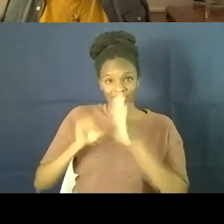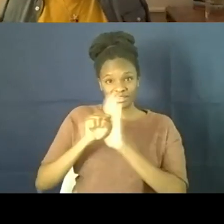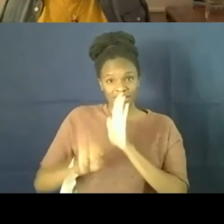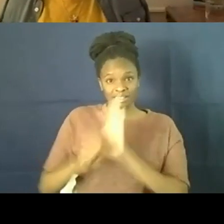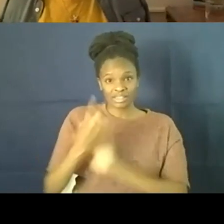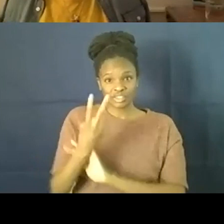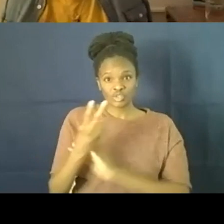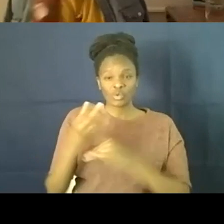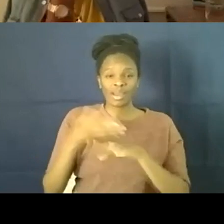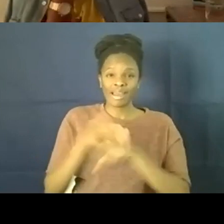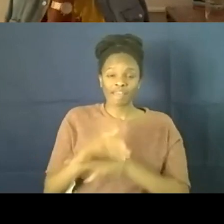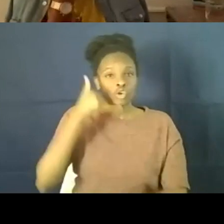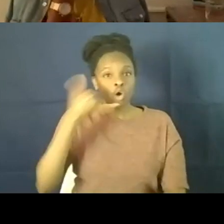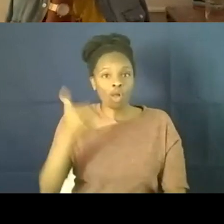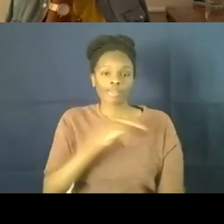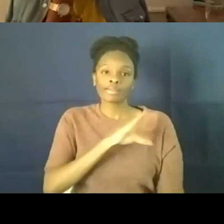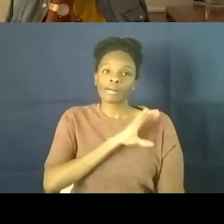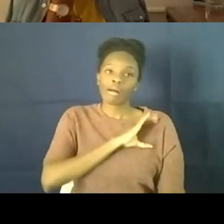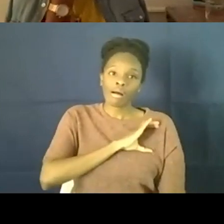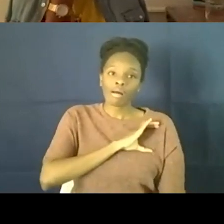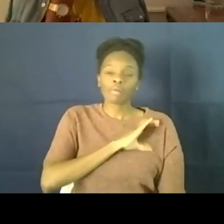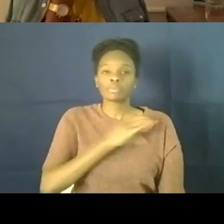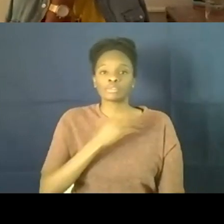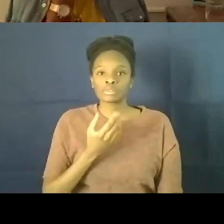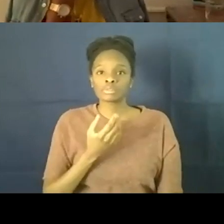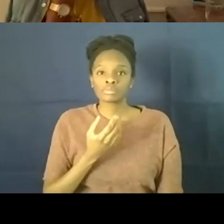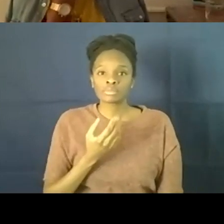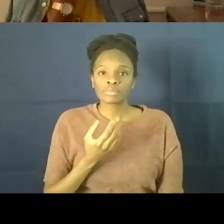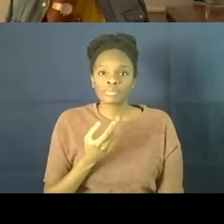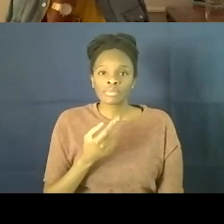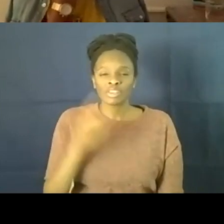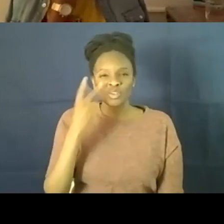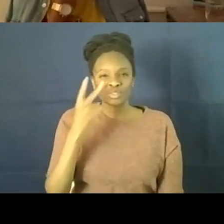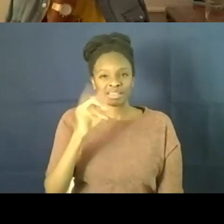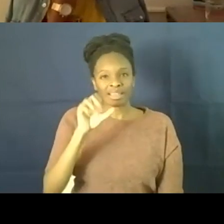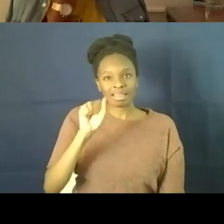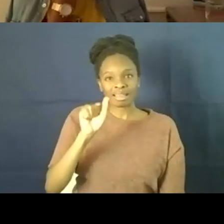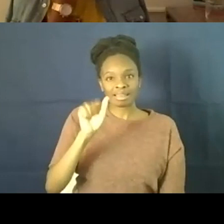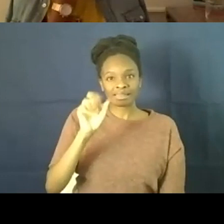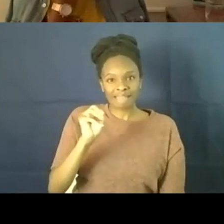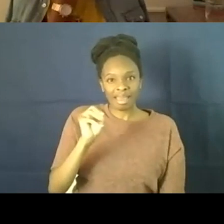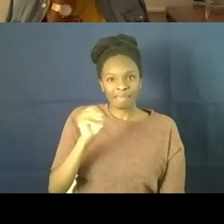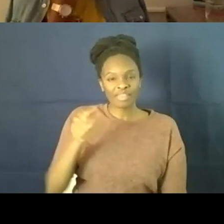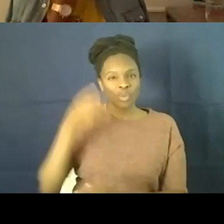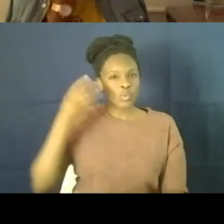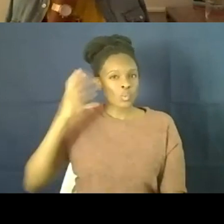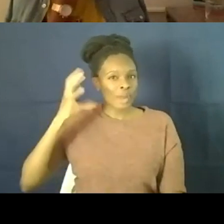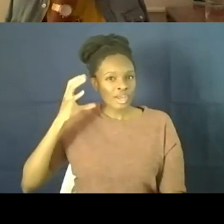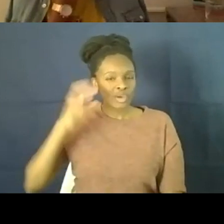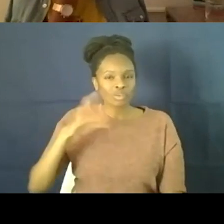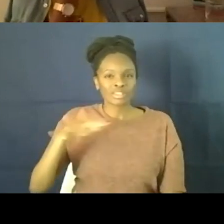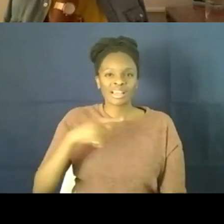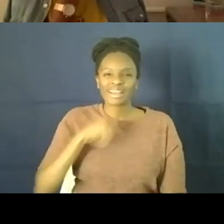calling the cops and having that fallout and like having the big blow up with Sam in the radio station, I didn't buy that Gabe would do